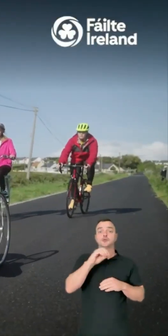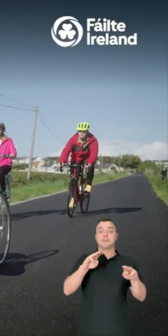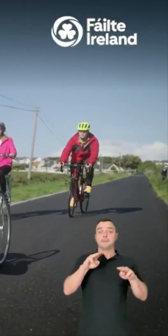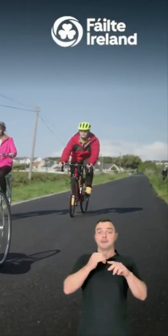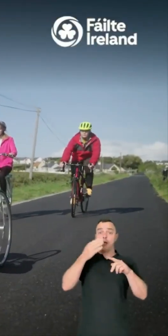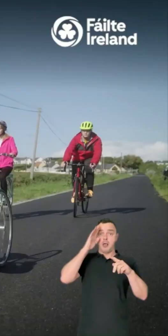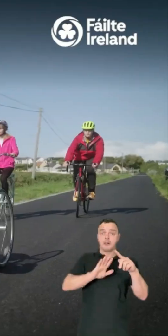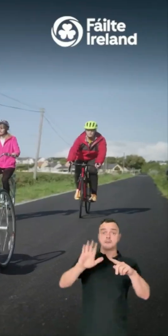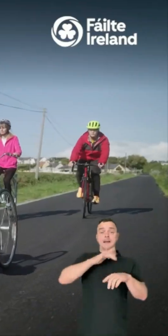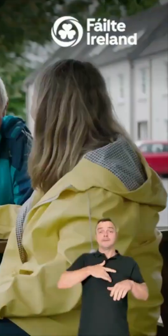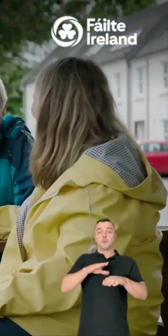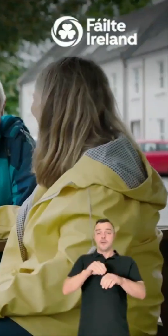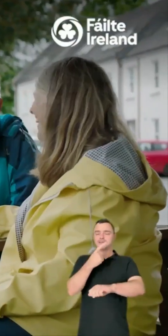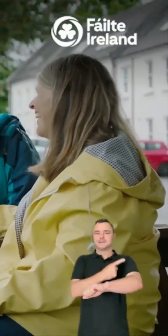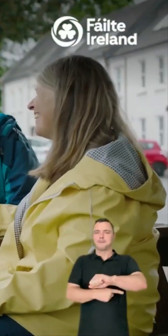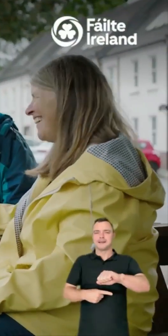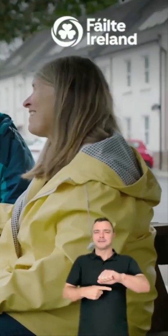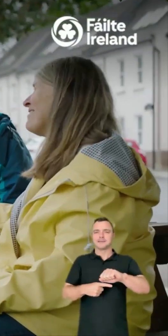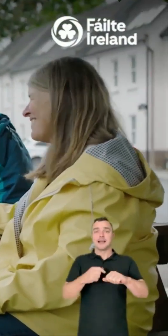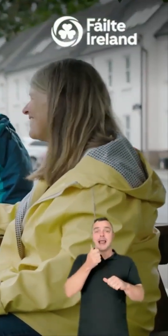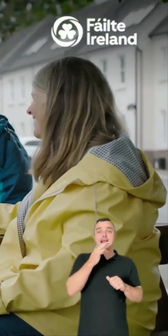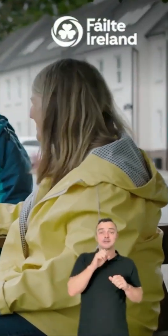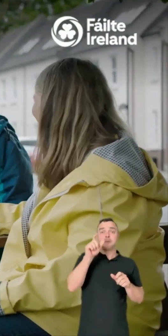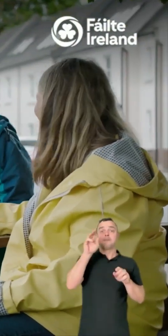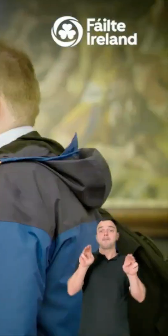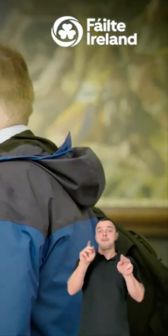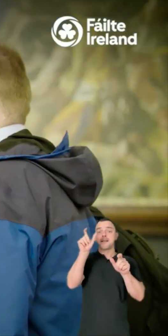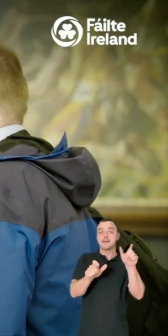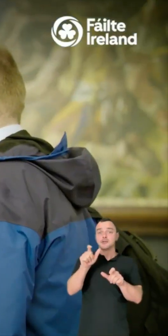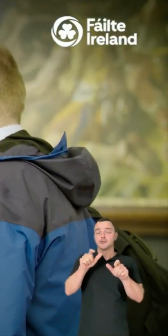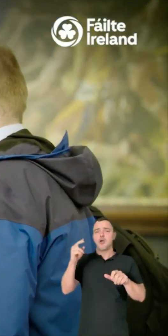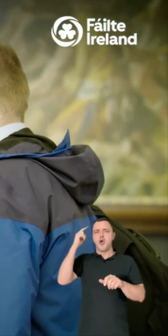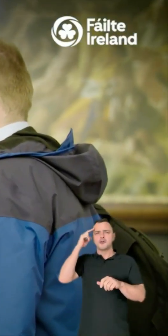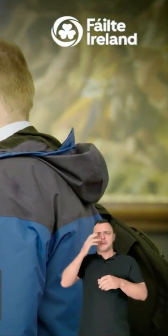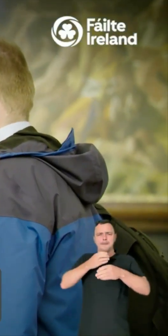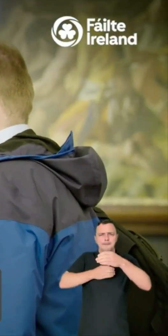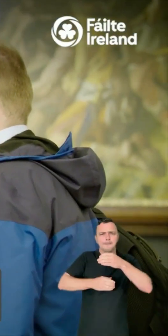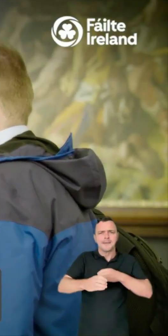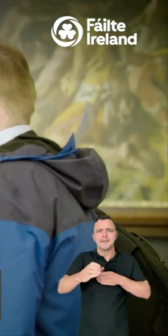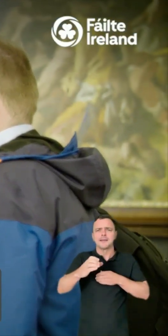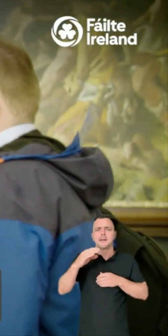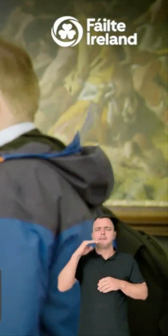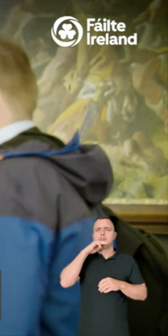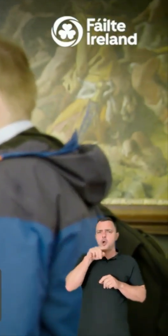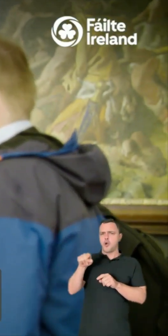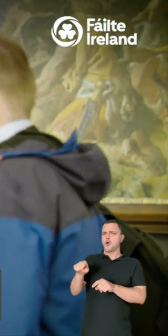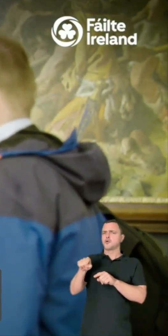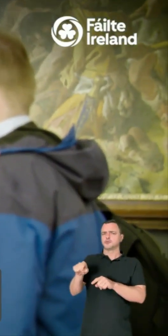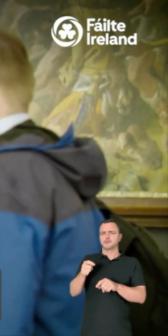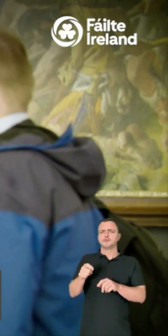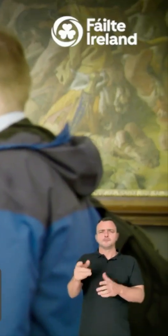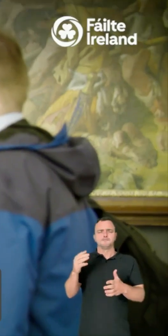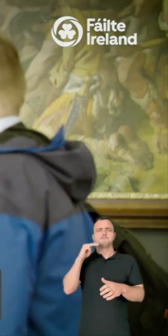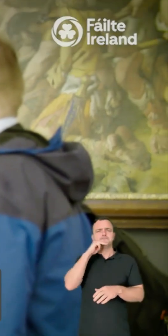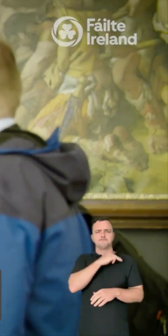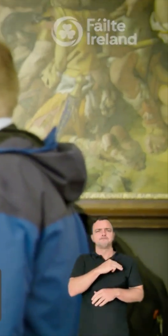Ireland living with a disability and with an ageing population, the understanding, empathy and action of the tourism industry has